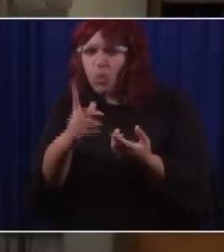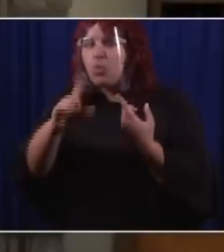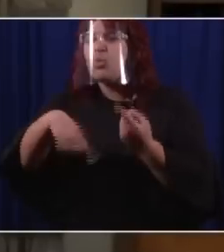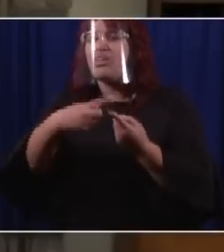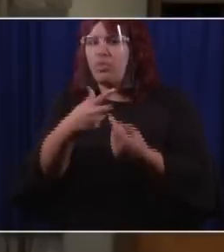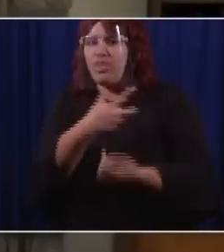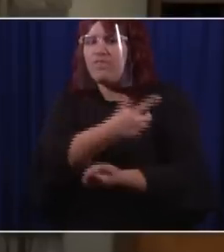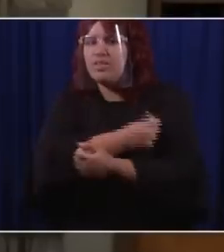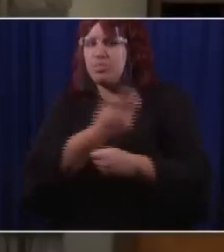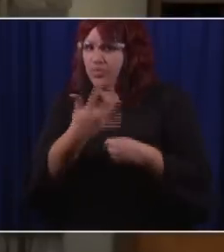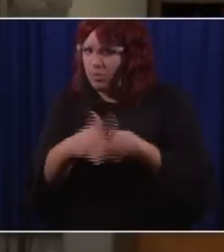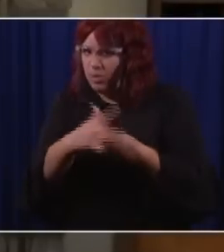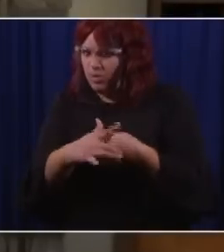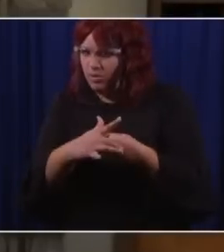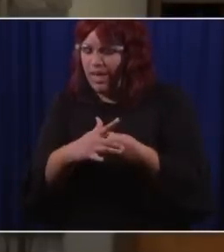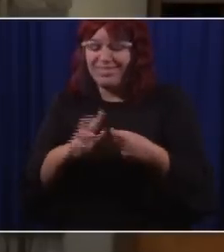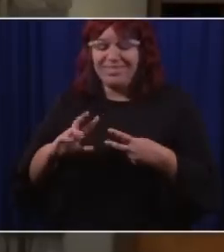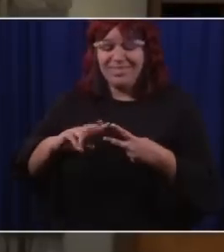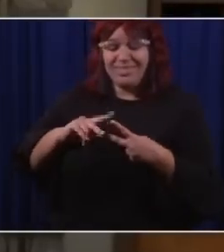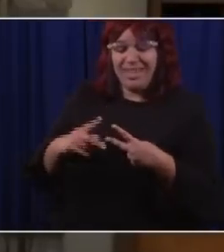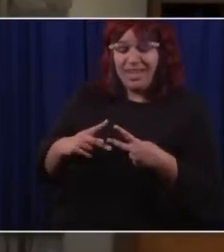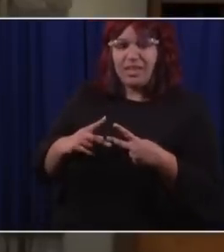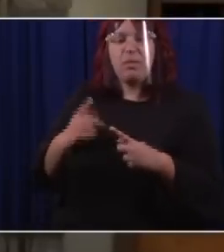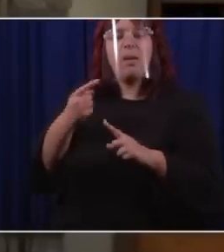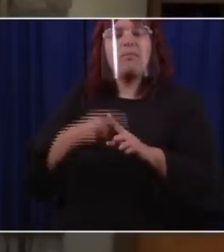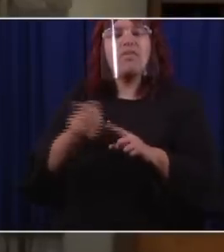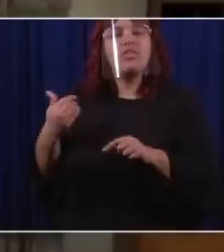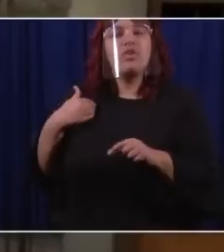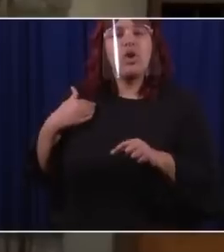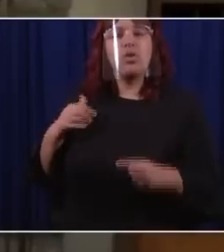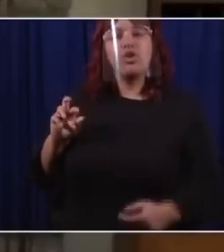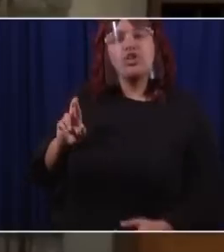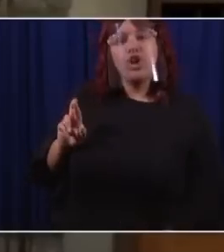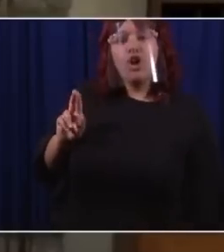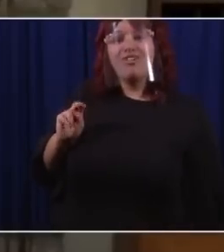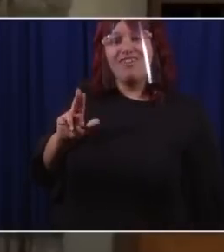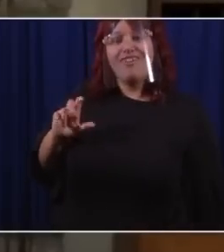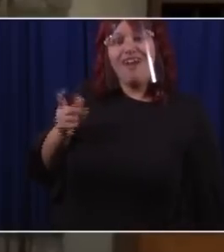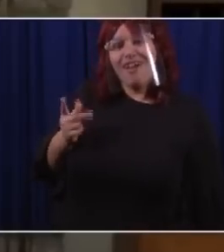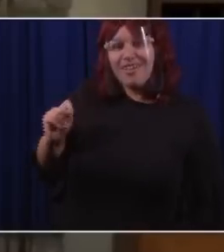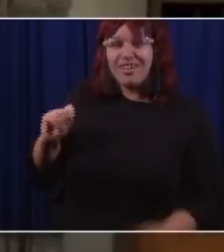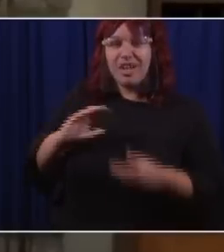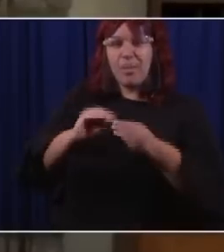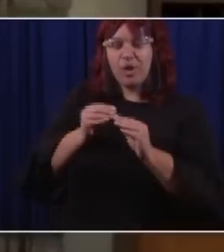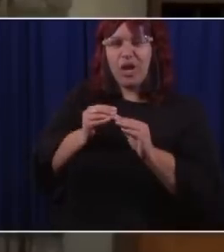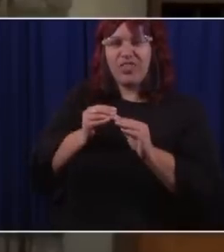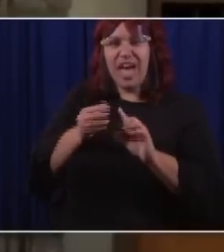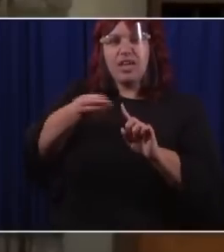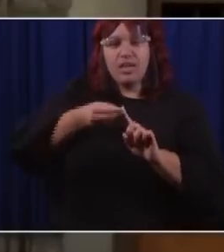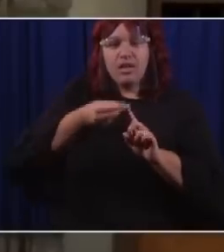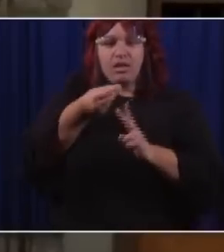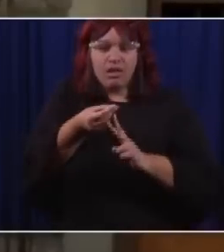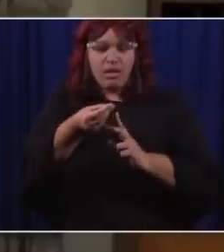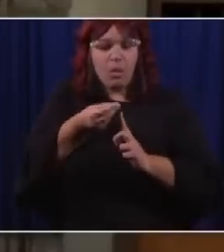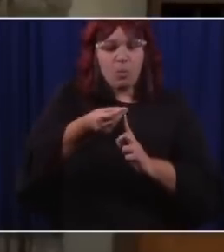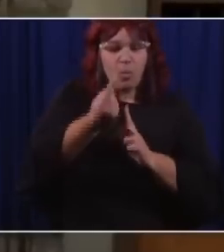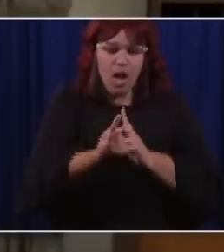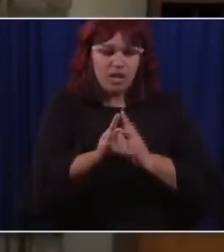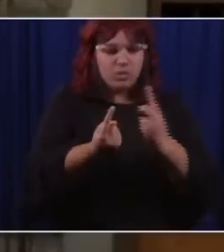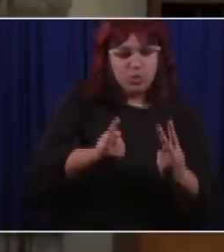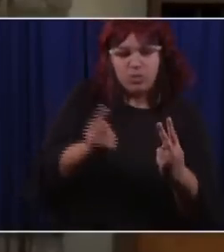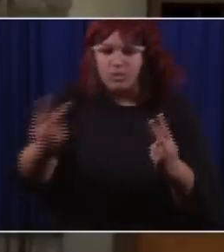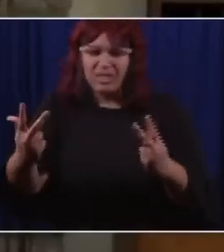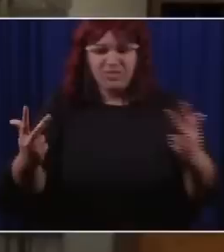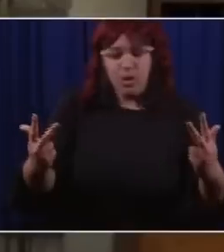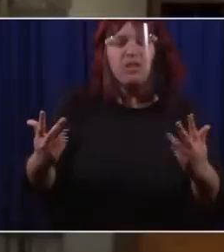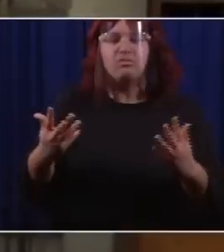secondly, a month ago, Ohio's R0 number was less than 1. Today, it's 1.21. Rhode Island has the exact